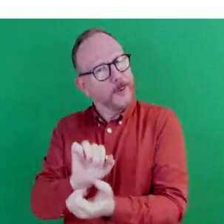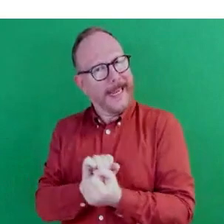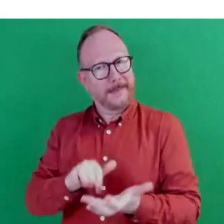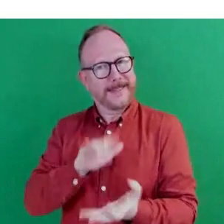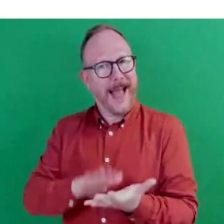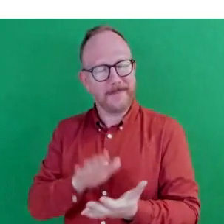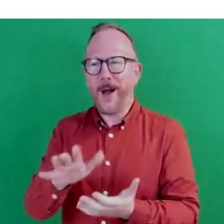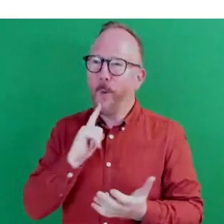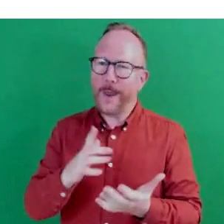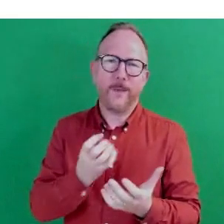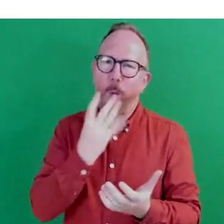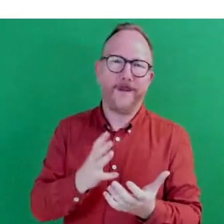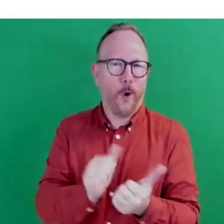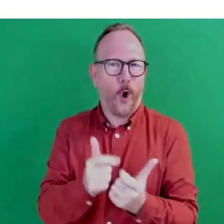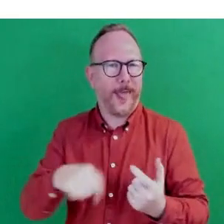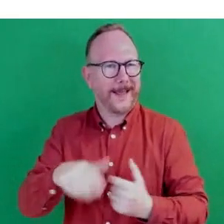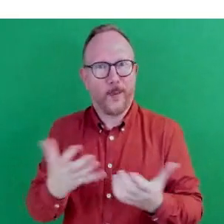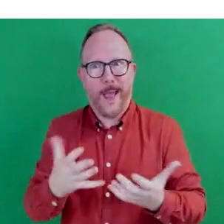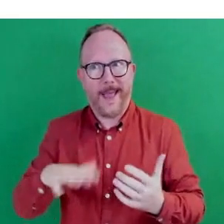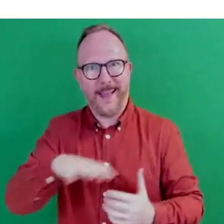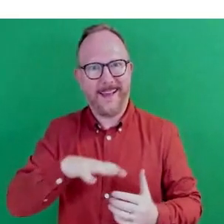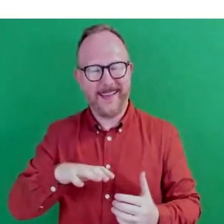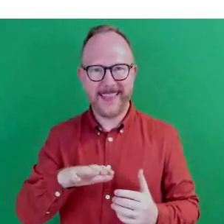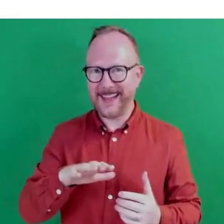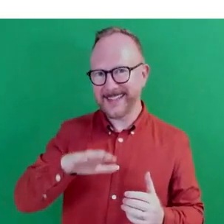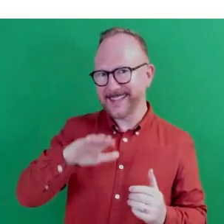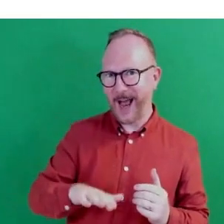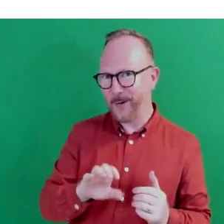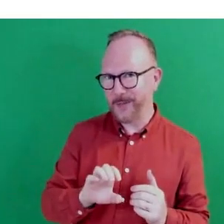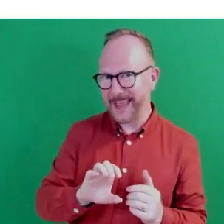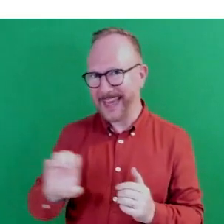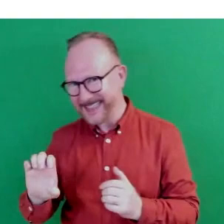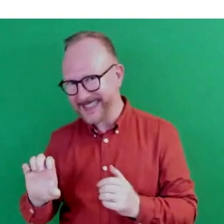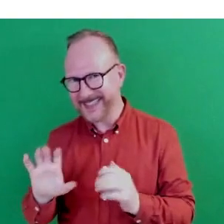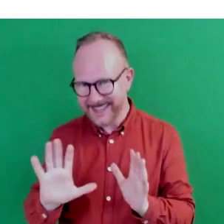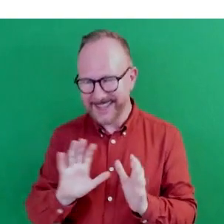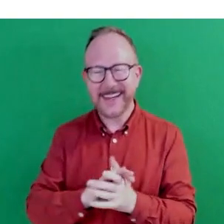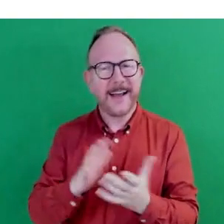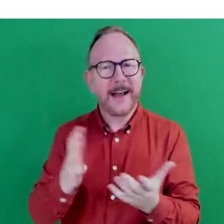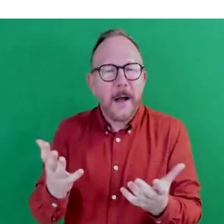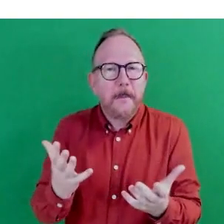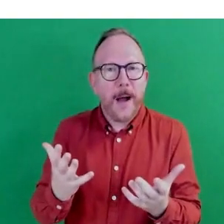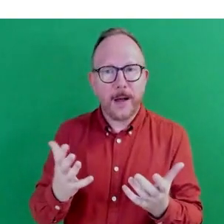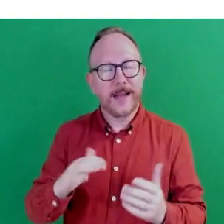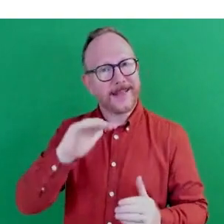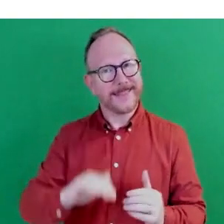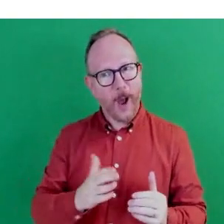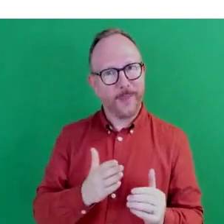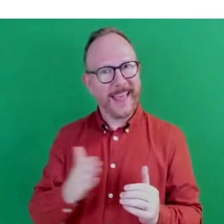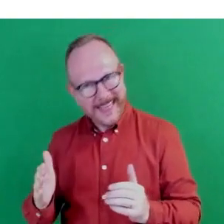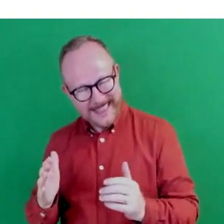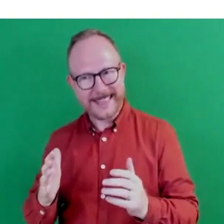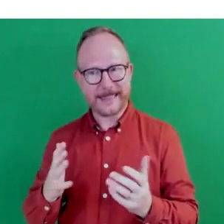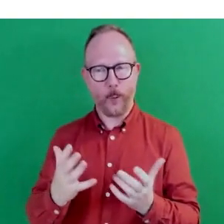here with us in the southeast, and great we've been able to showcase the experiences of people from all across the southeast this afternoon.